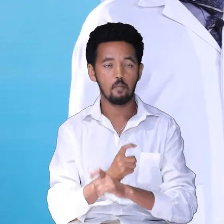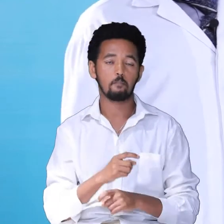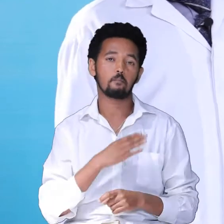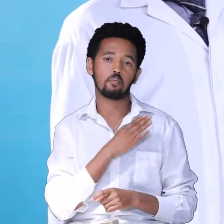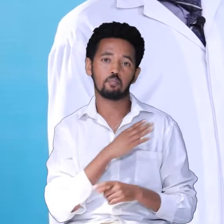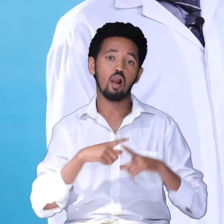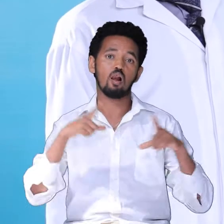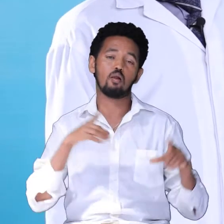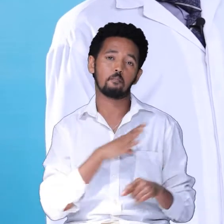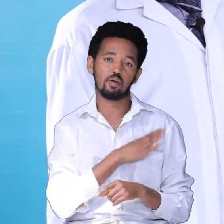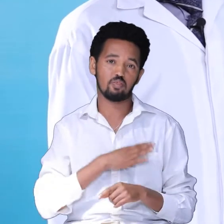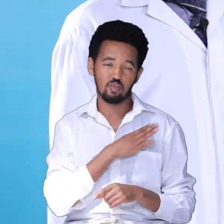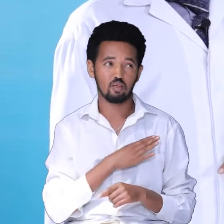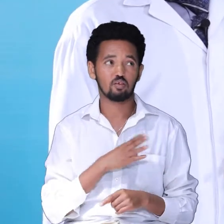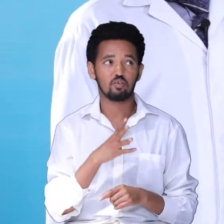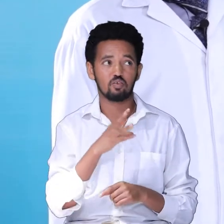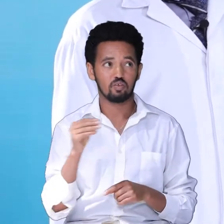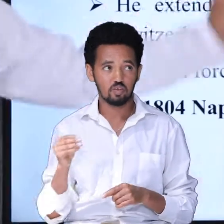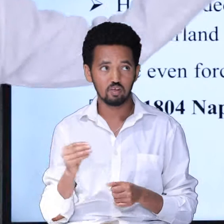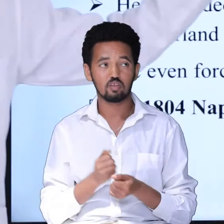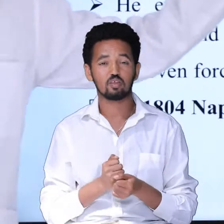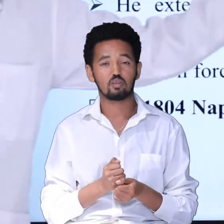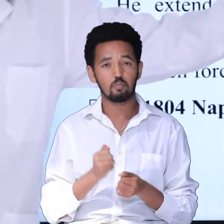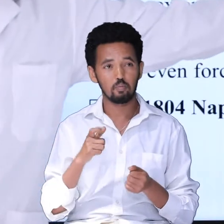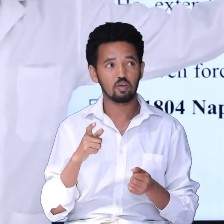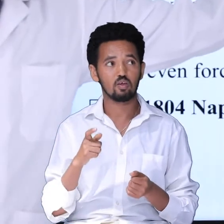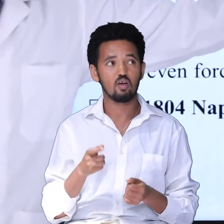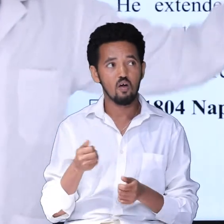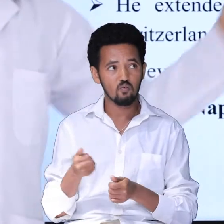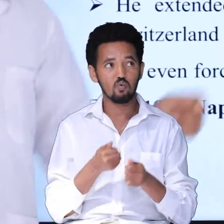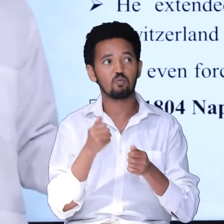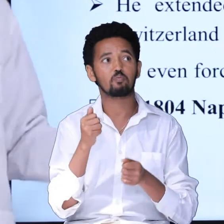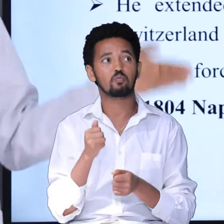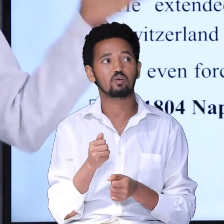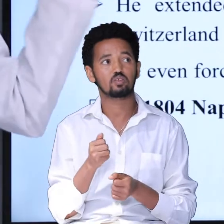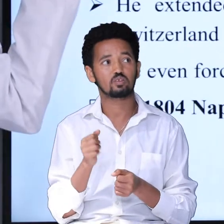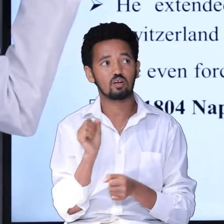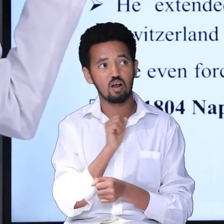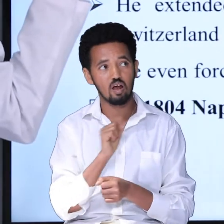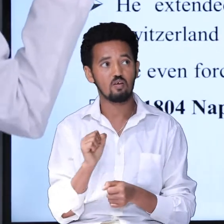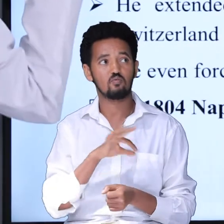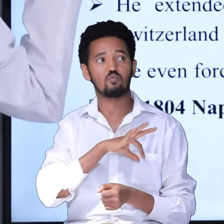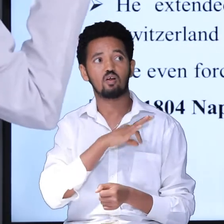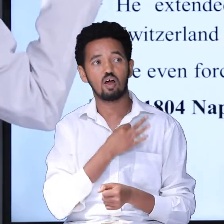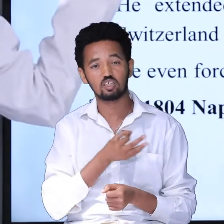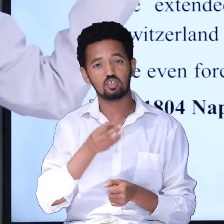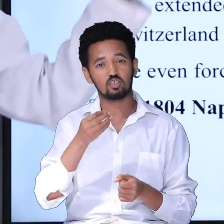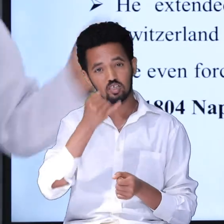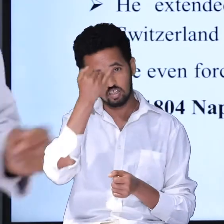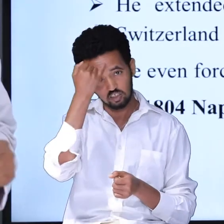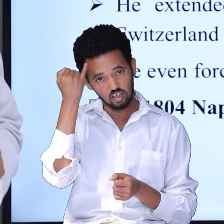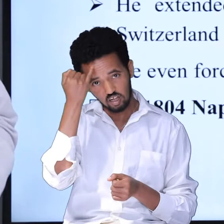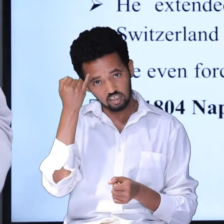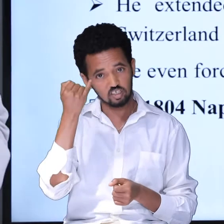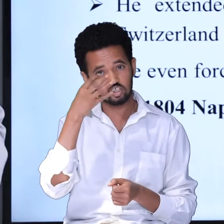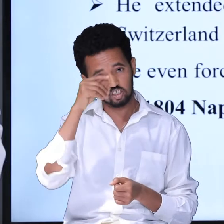Britain, and certain similar states had been formed to drive French army from Germany, Italy,